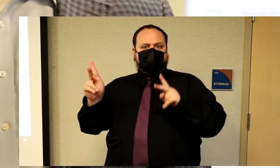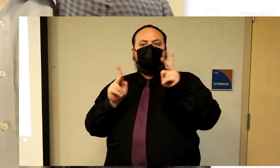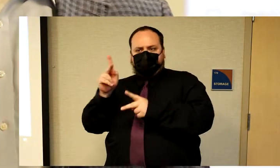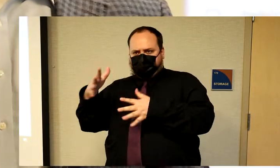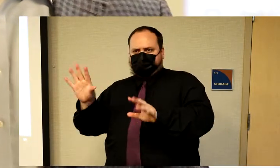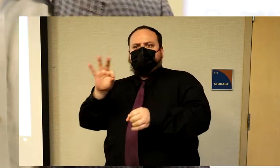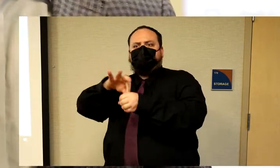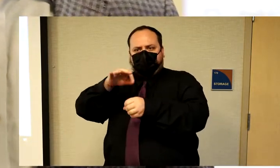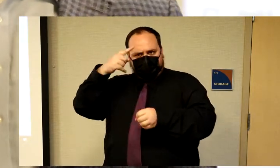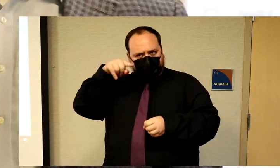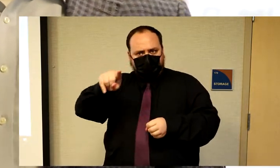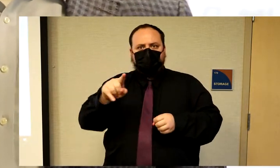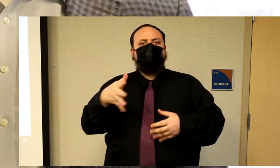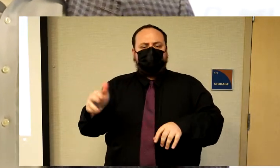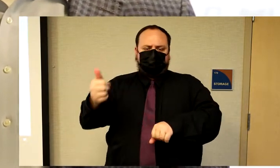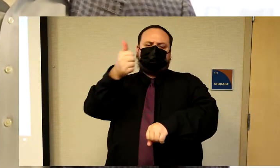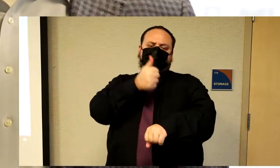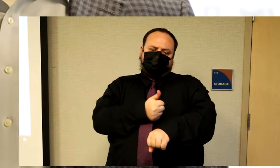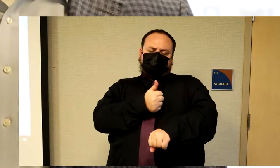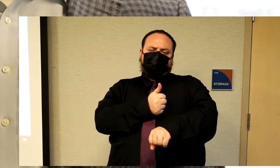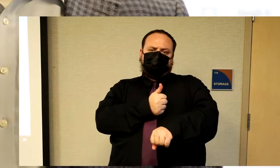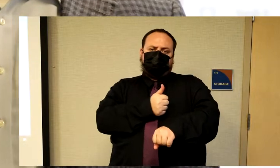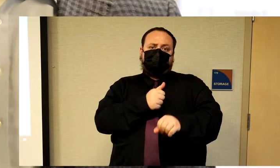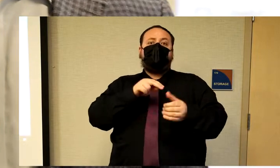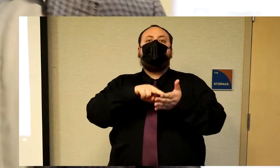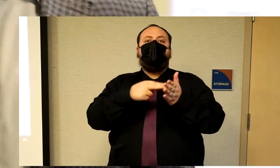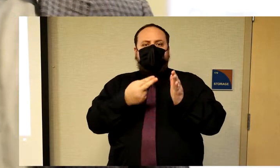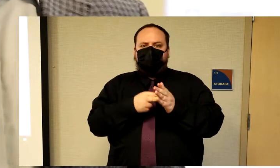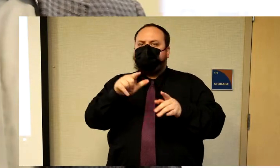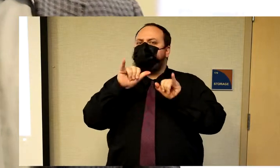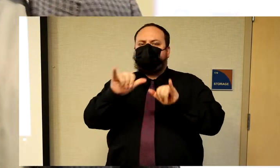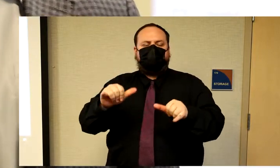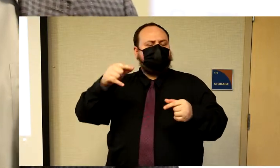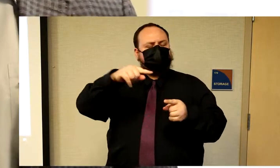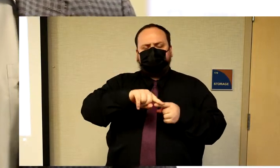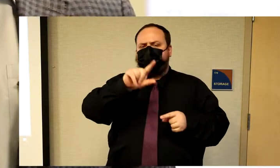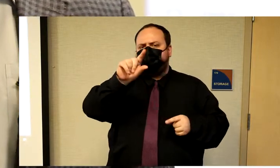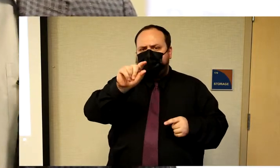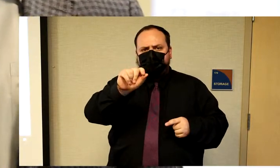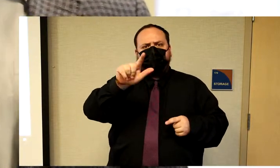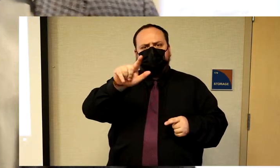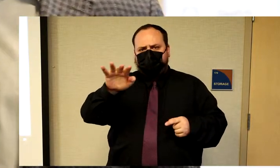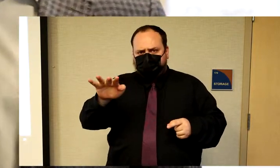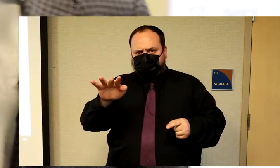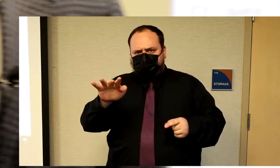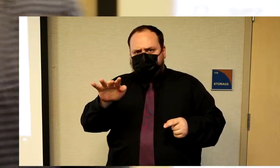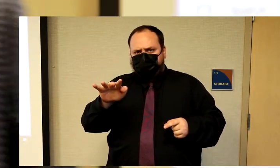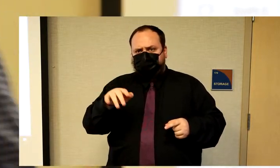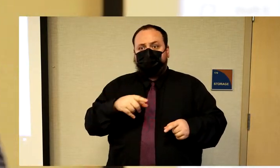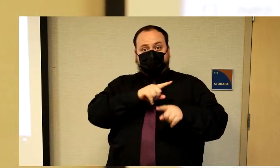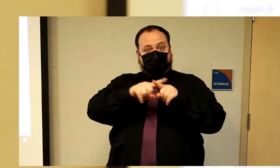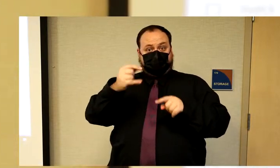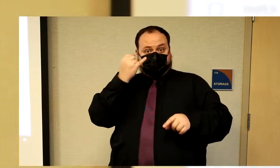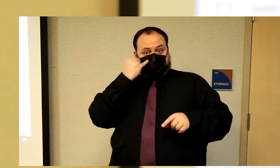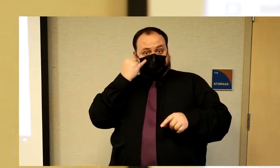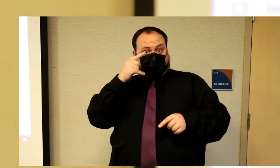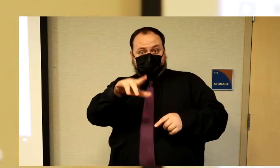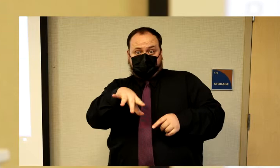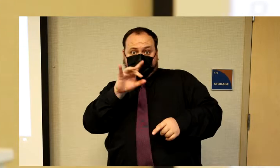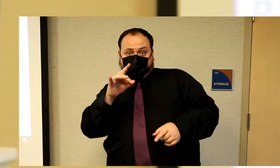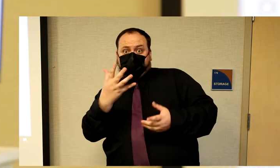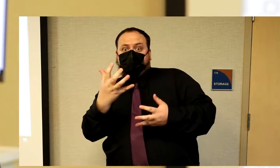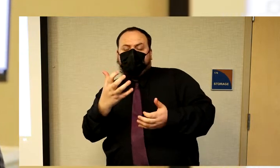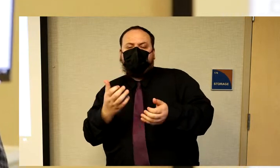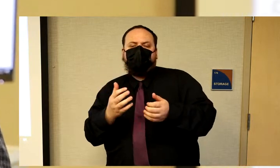4-year term. It's just what you would do in 2024 when that's up, or if you were to decide to run early in a 2022 seat like the example I just gave